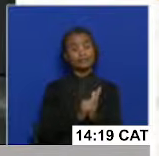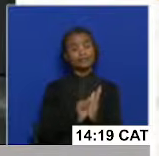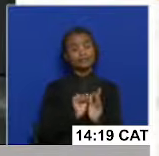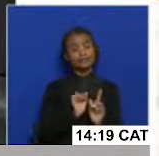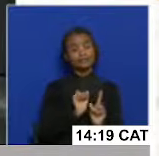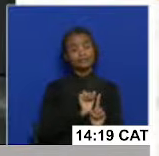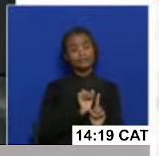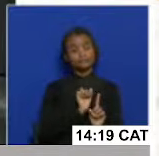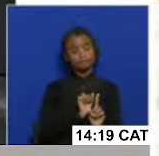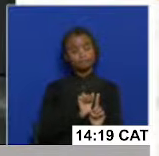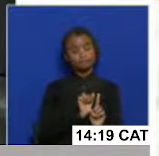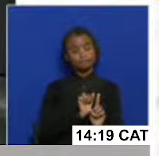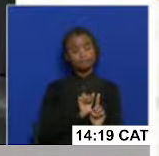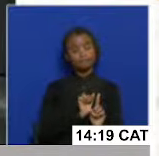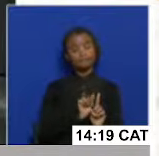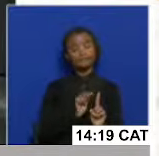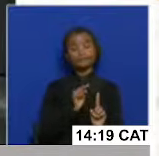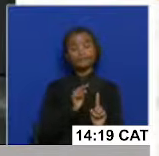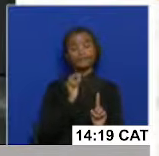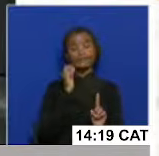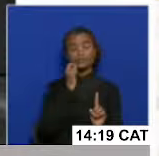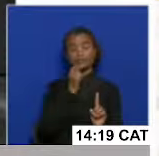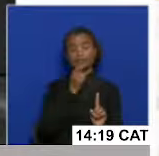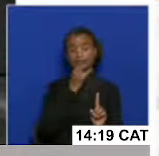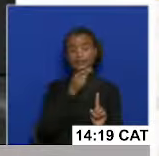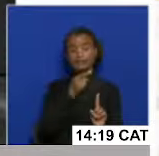she mentioned that she gave the stones to me,